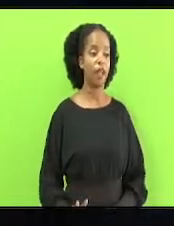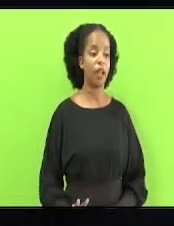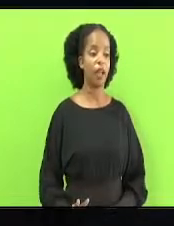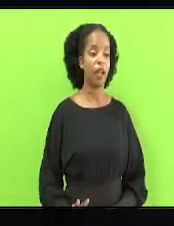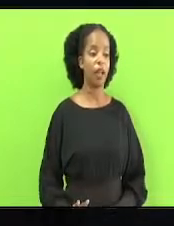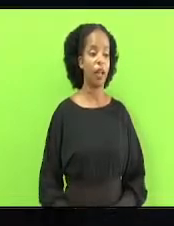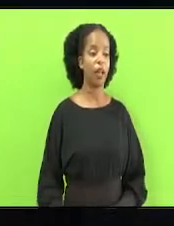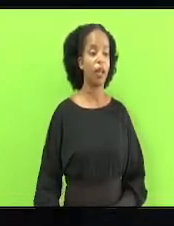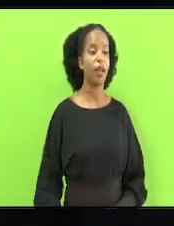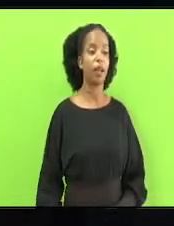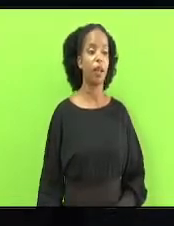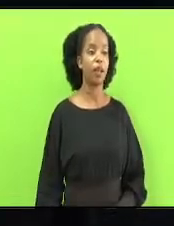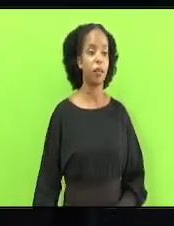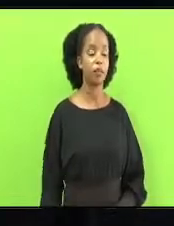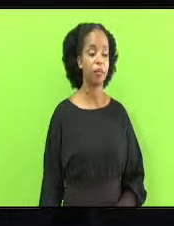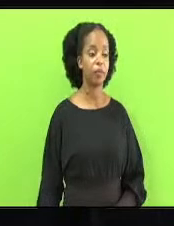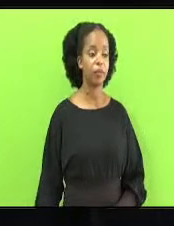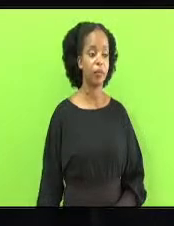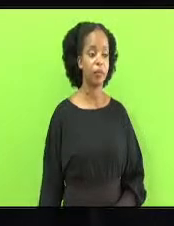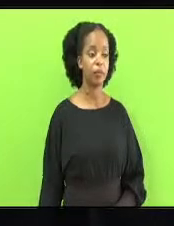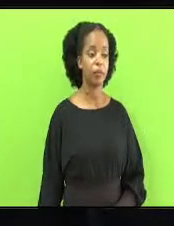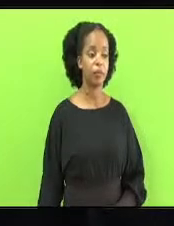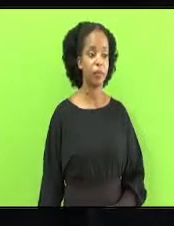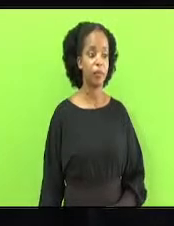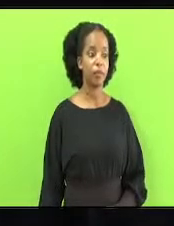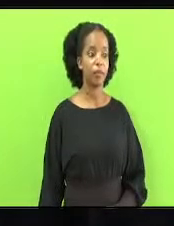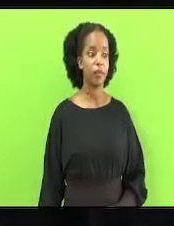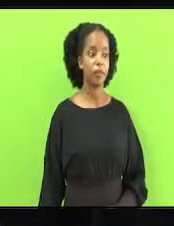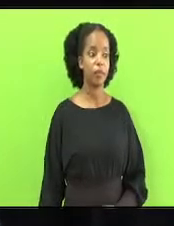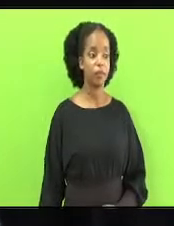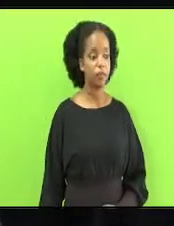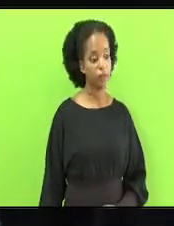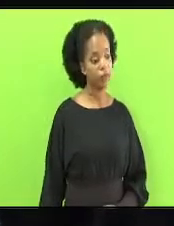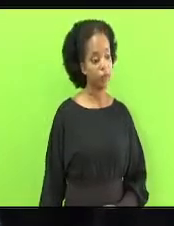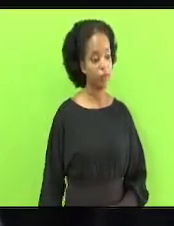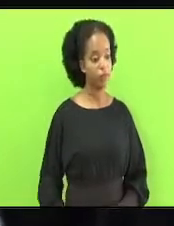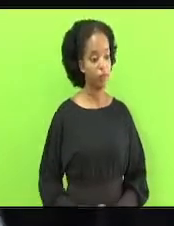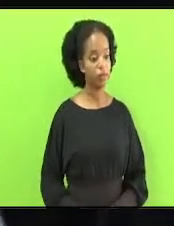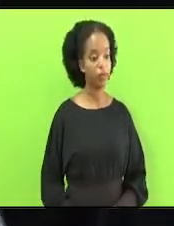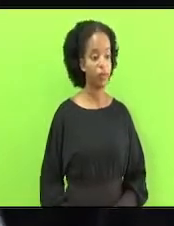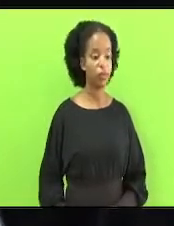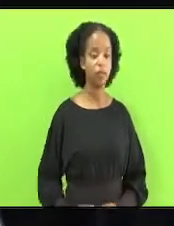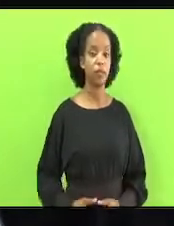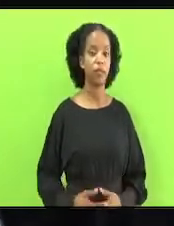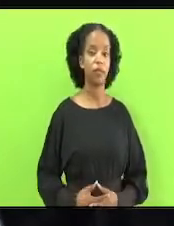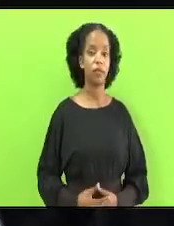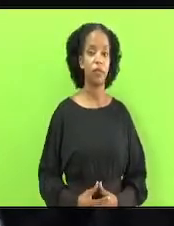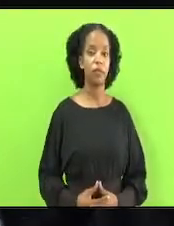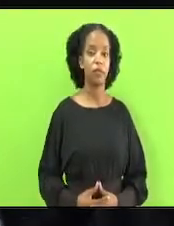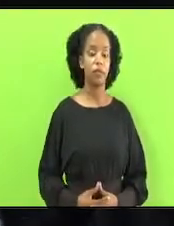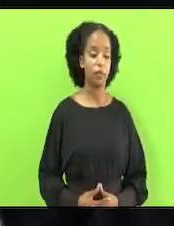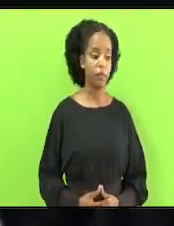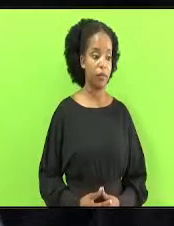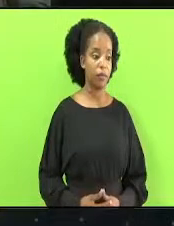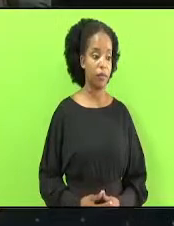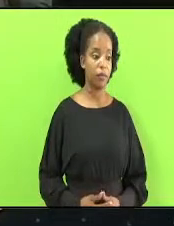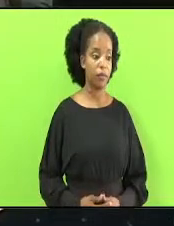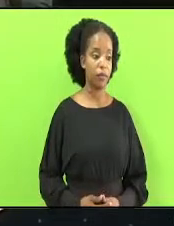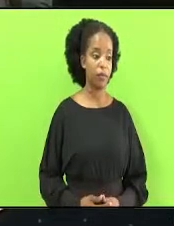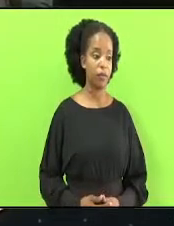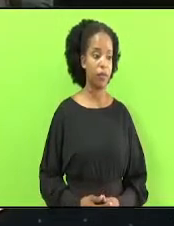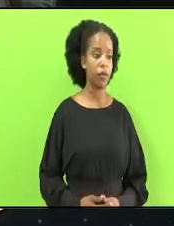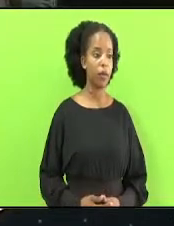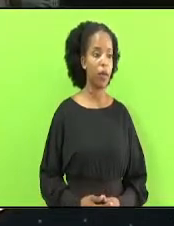for the implementation of the law in our localities, because we see these things daily in